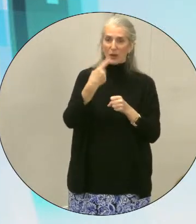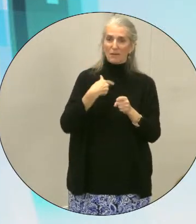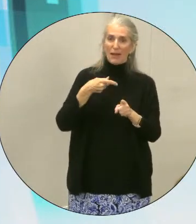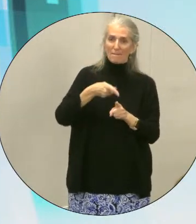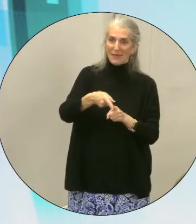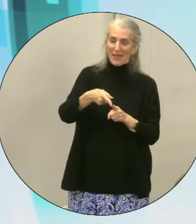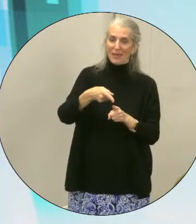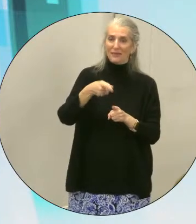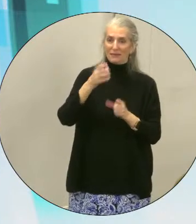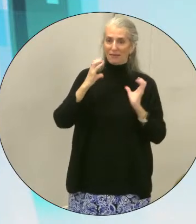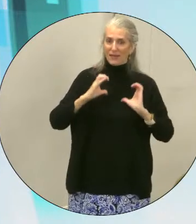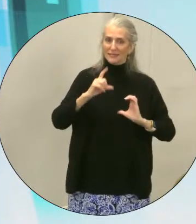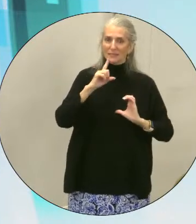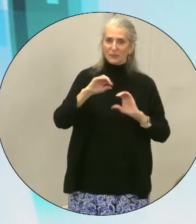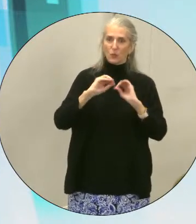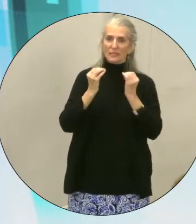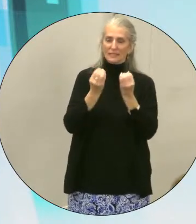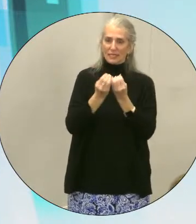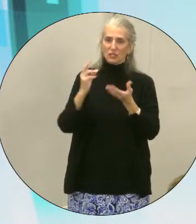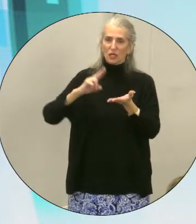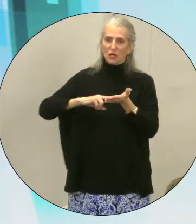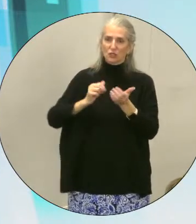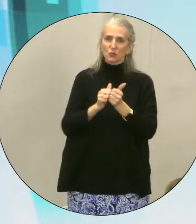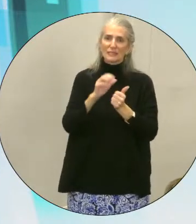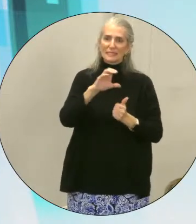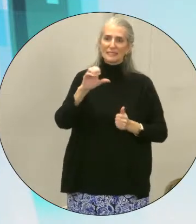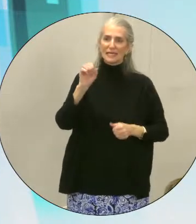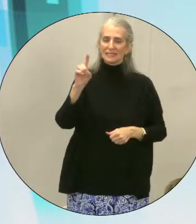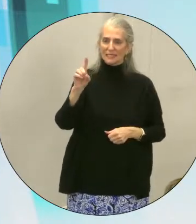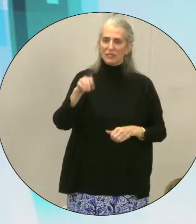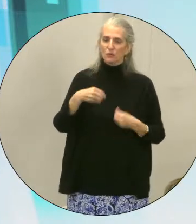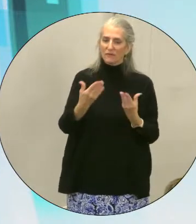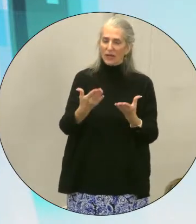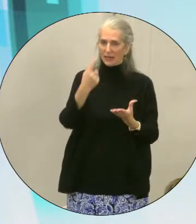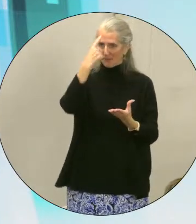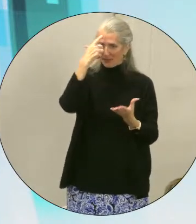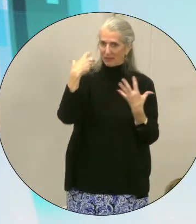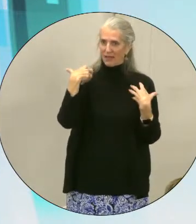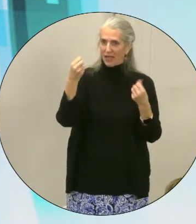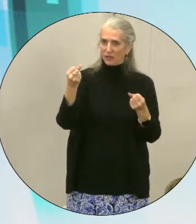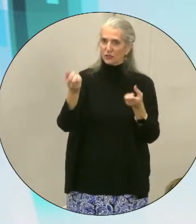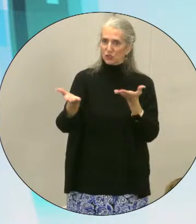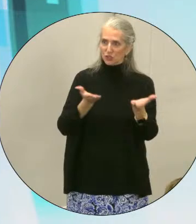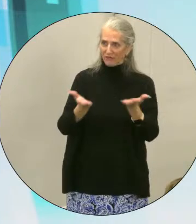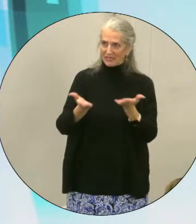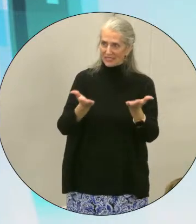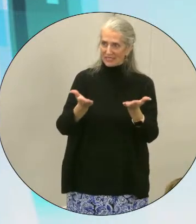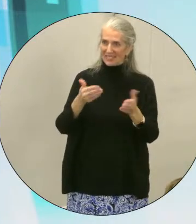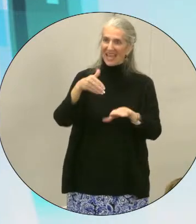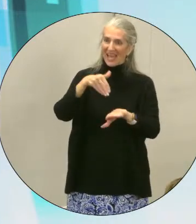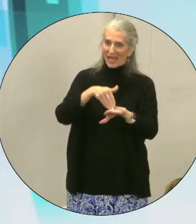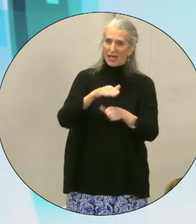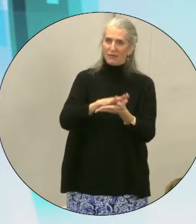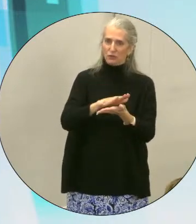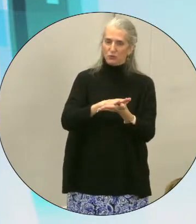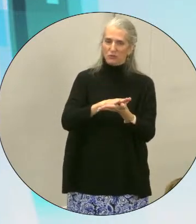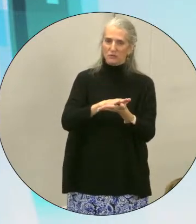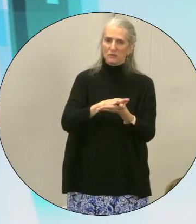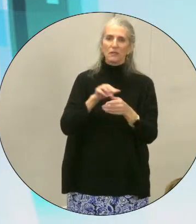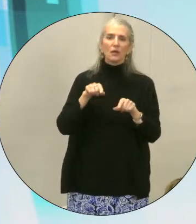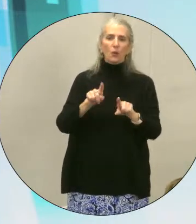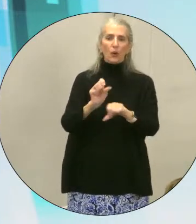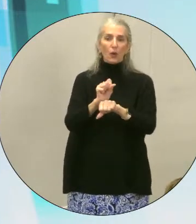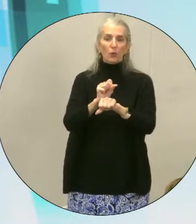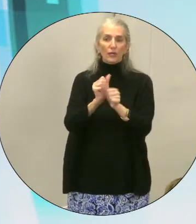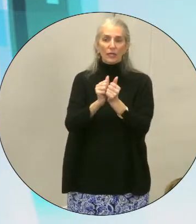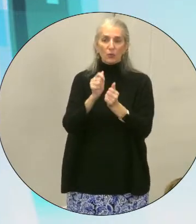been an organization that contracts with CCSD to provide mental health services at the schools. And while working with